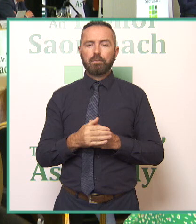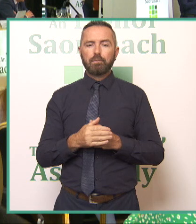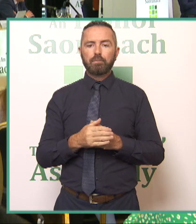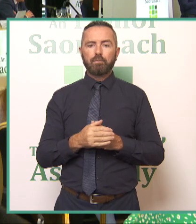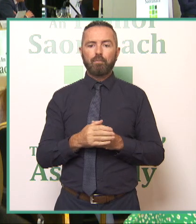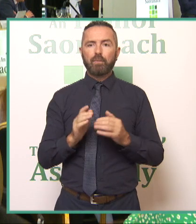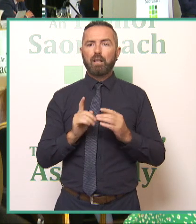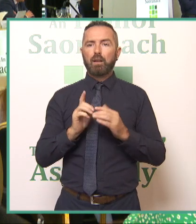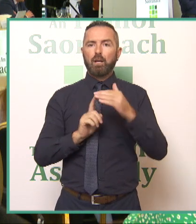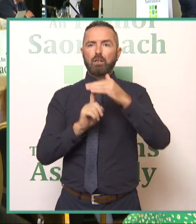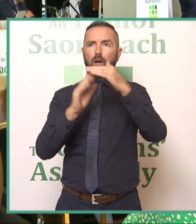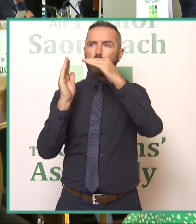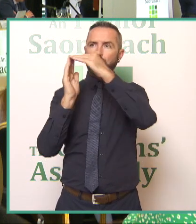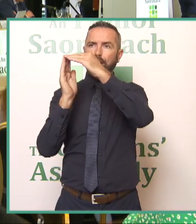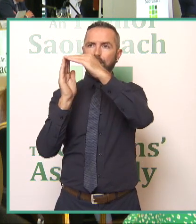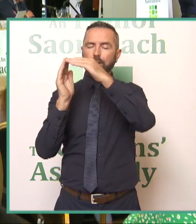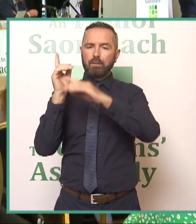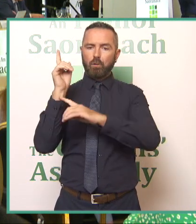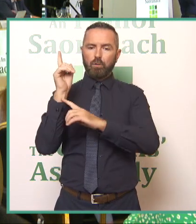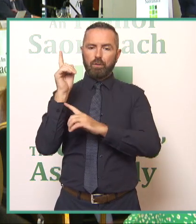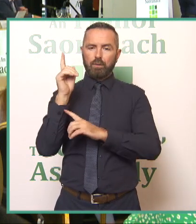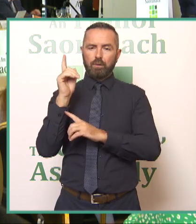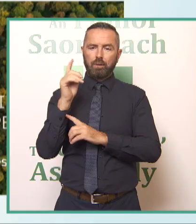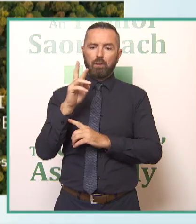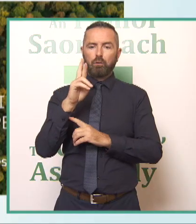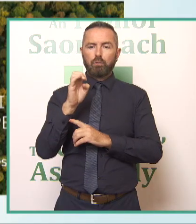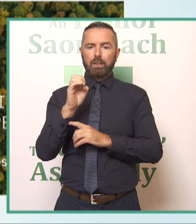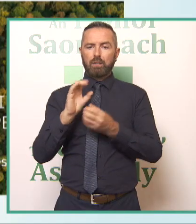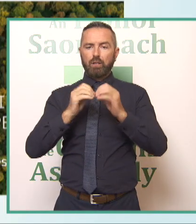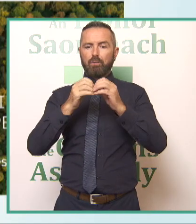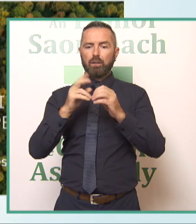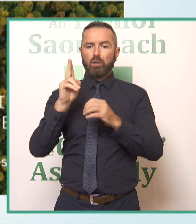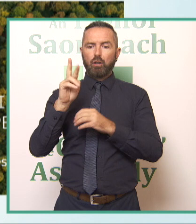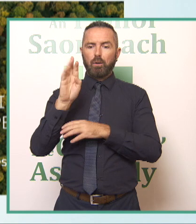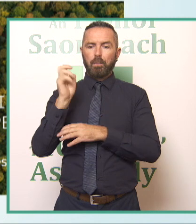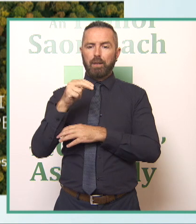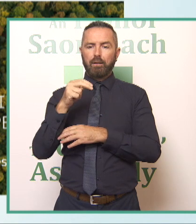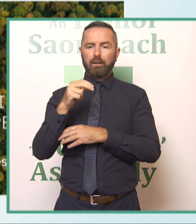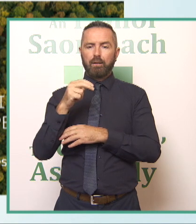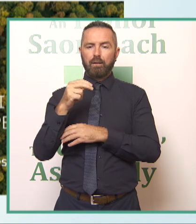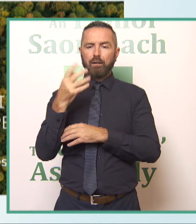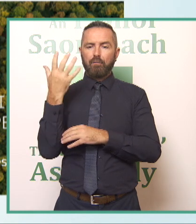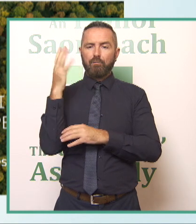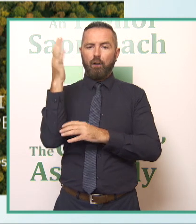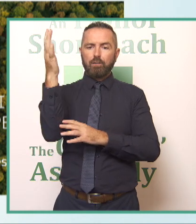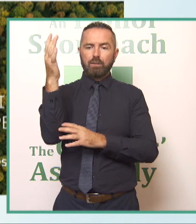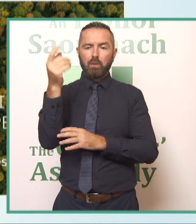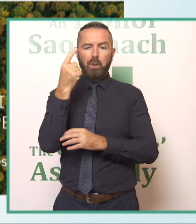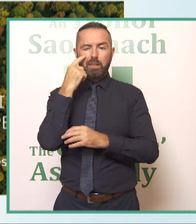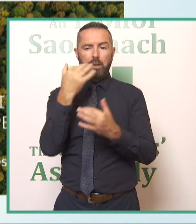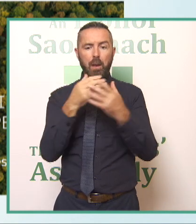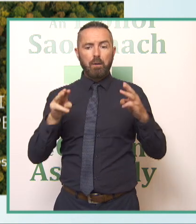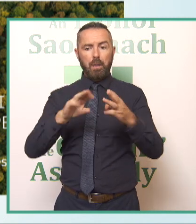got regenerating urban forests. One thing that we've noticed through the recent pandemic is that the number of visitors to our forests has